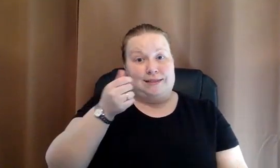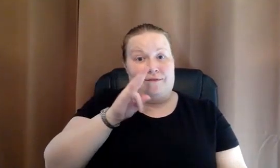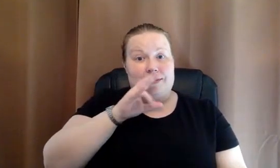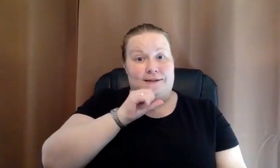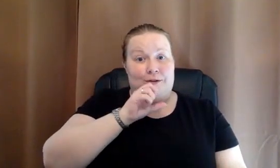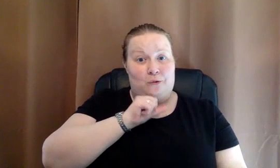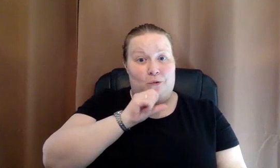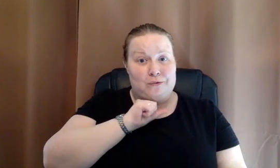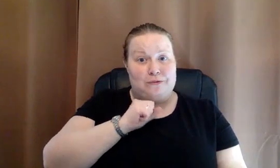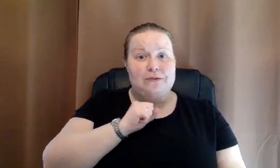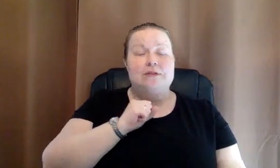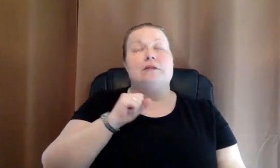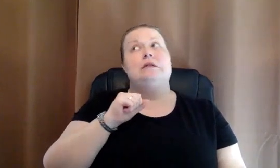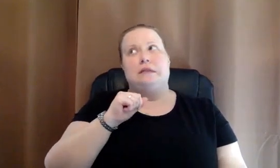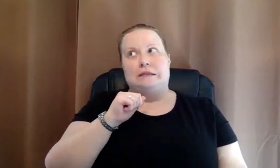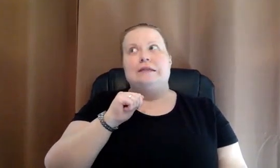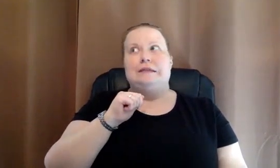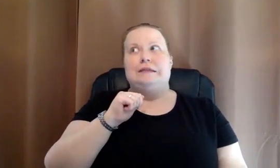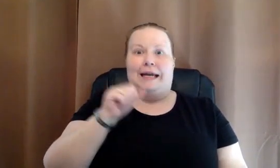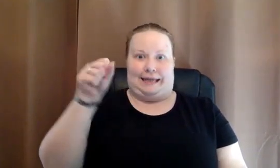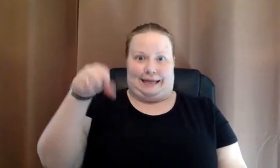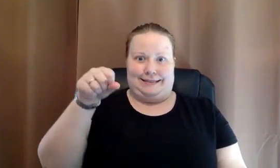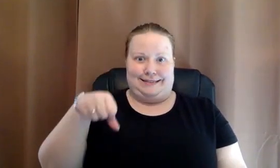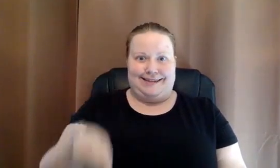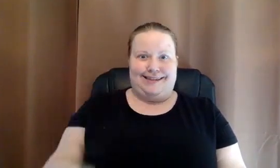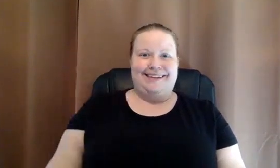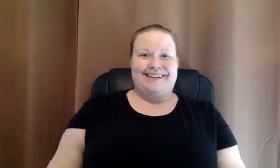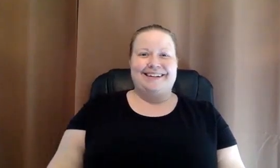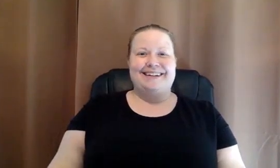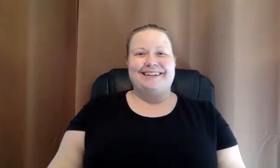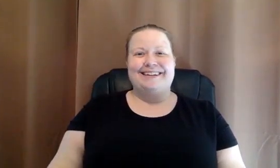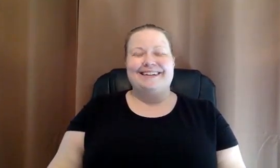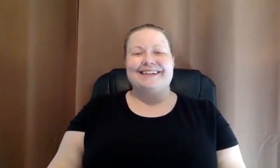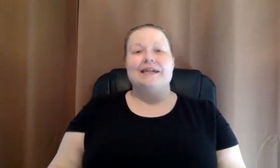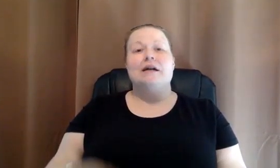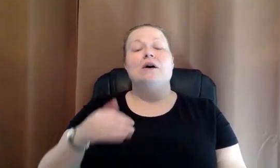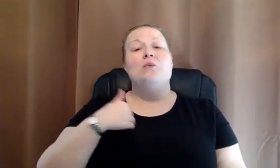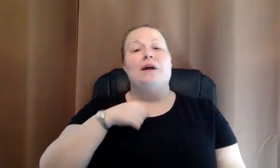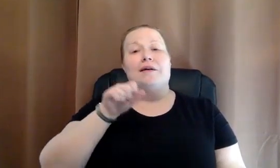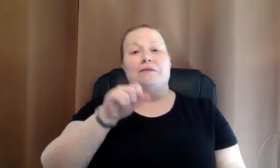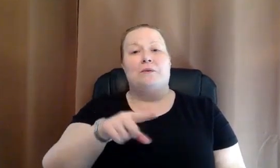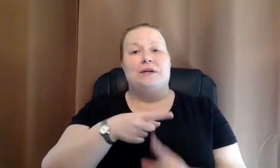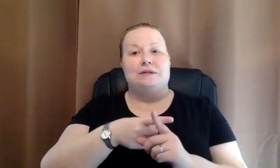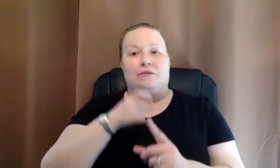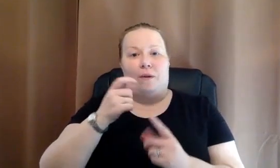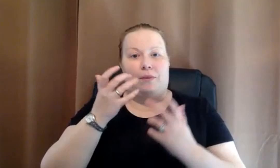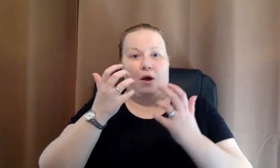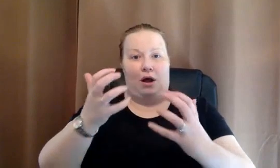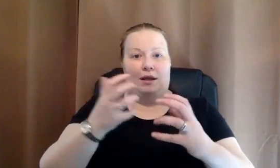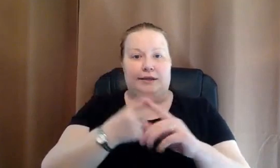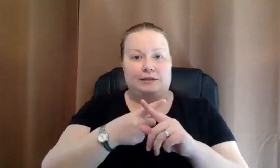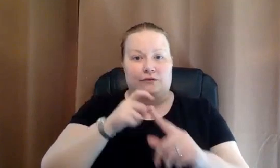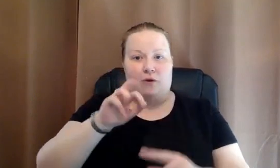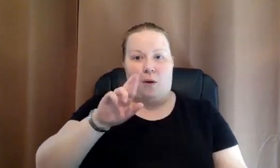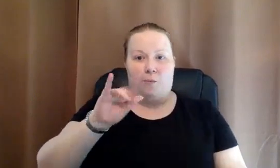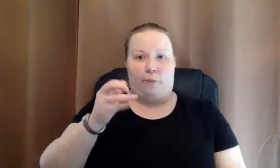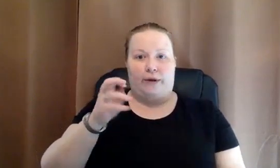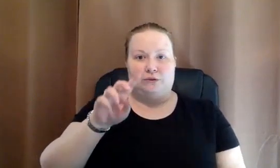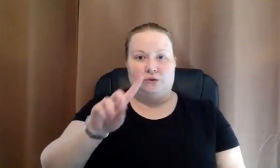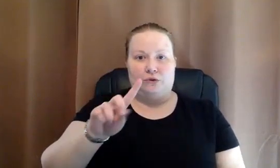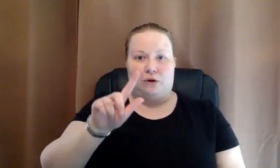me. We have a question from the audience from Richard Ladner, who you mentioned in your